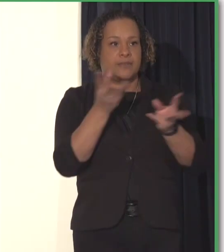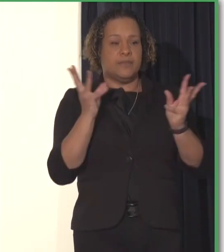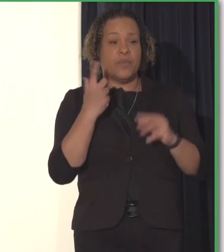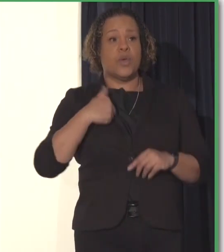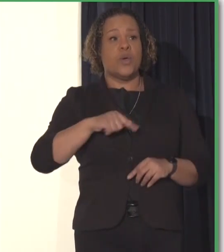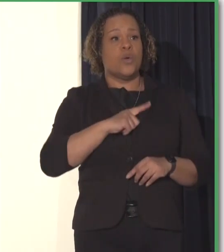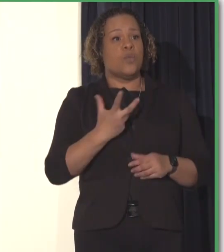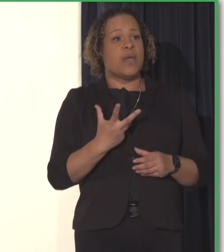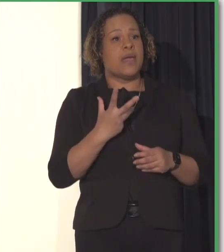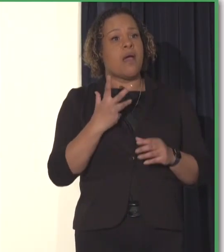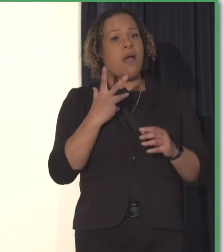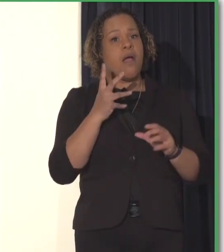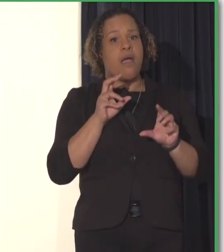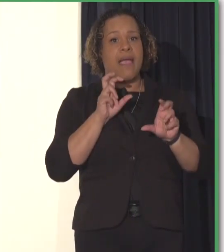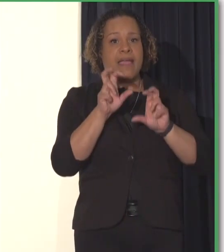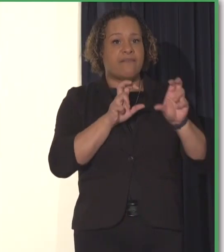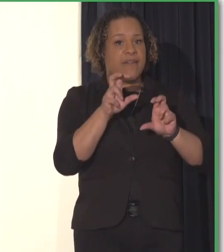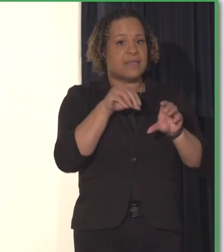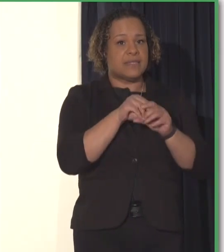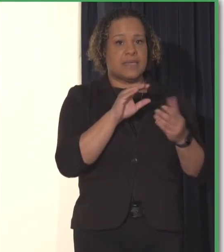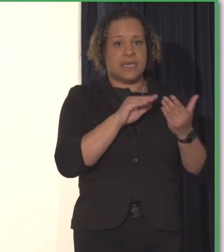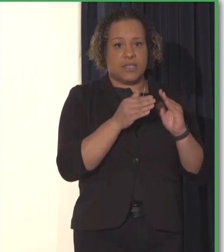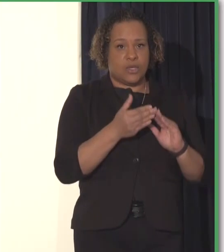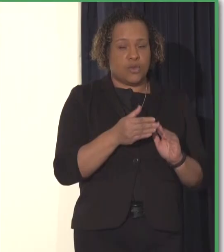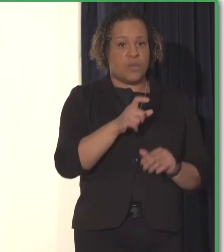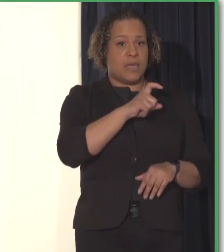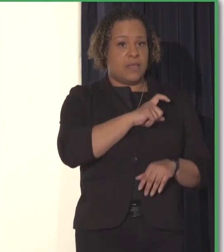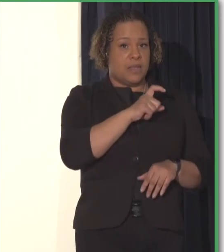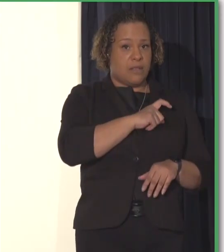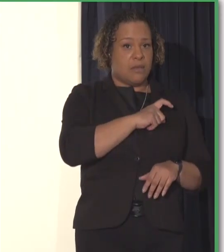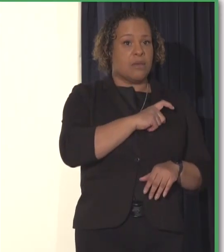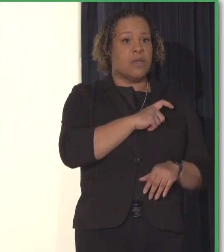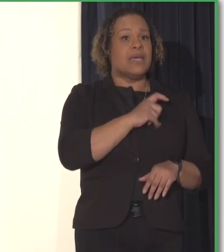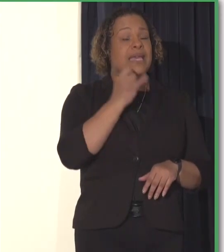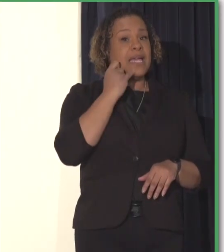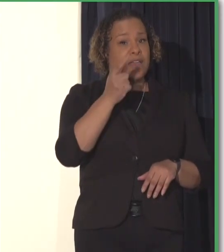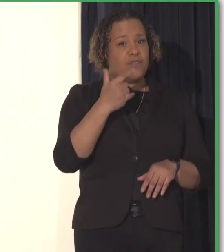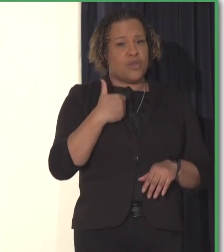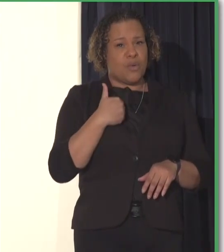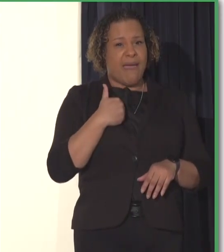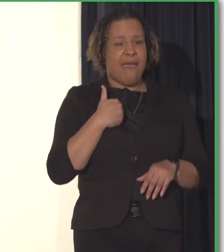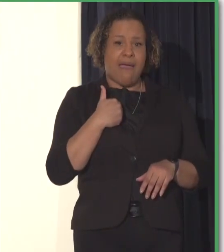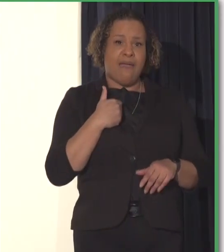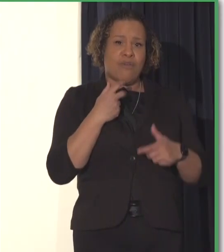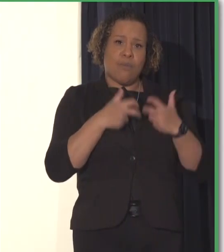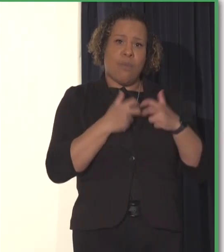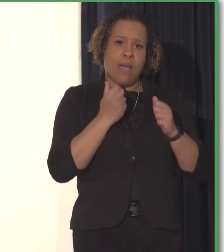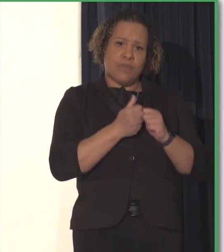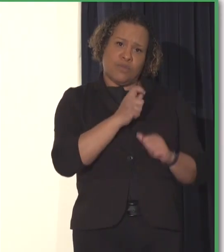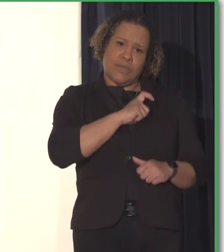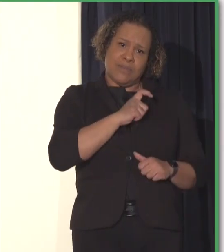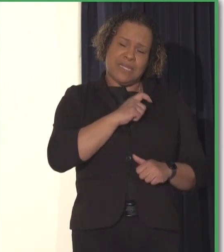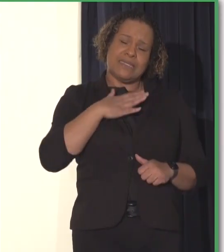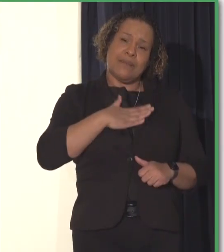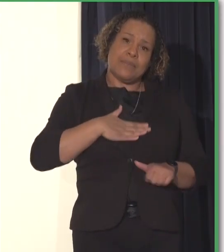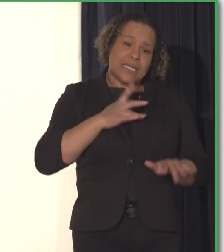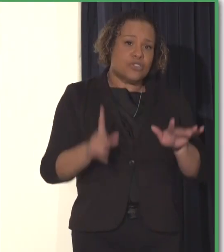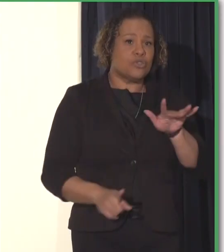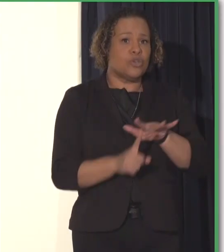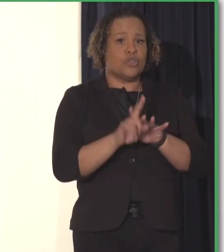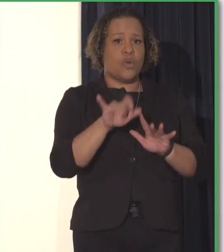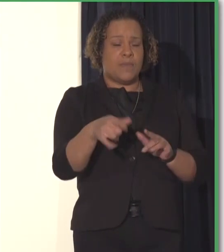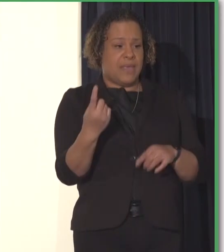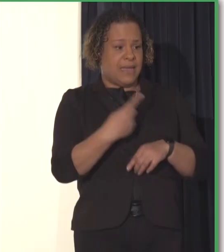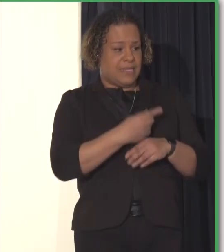invested in our community, both law enforcement and community, and if you ever had a gripe with law enforcement, I need you to come out that day because I need them to hear